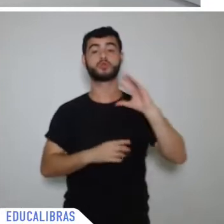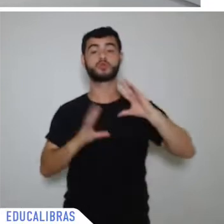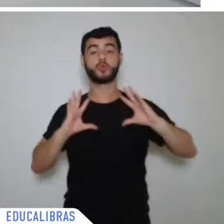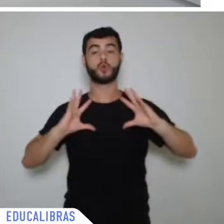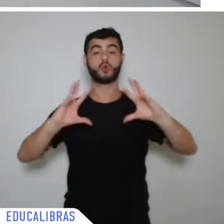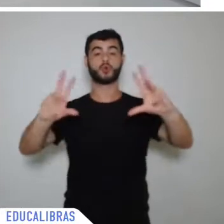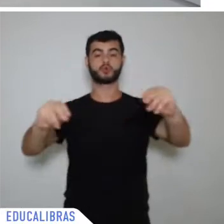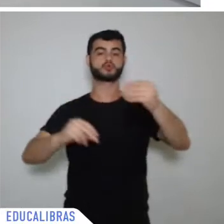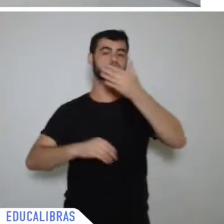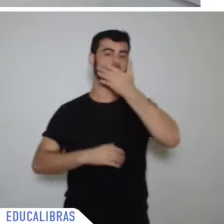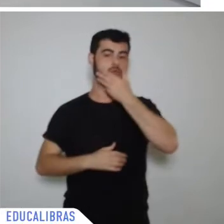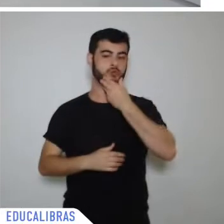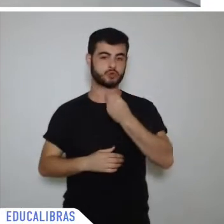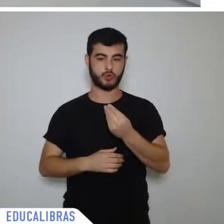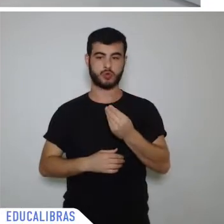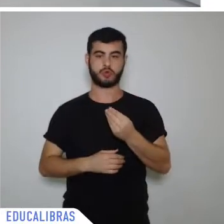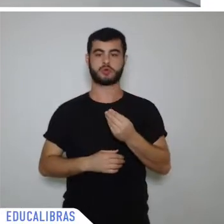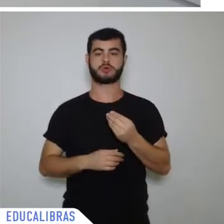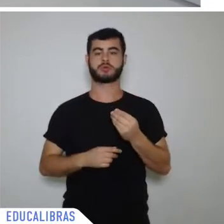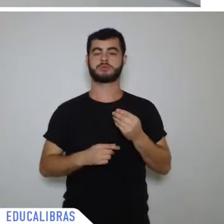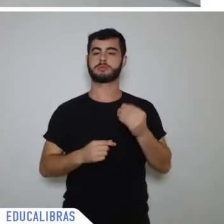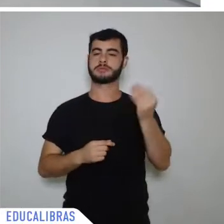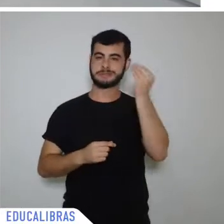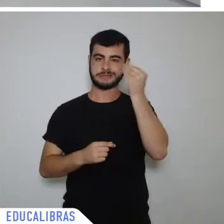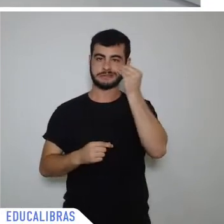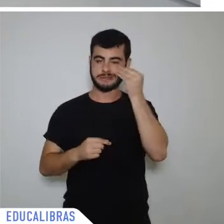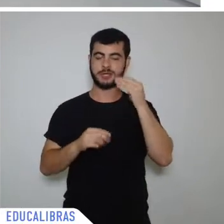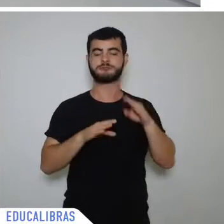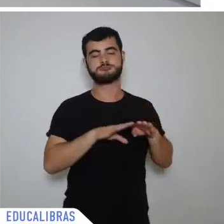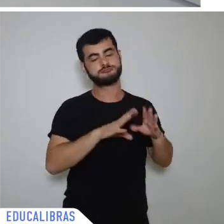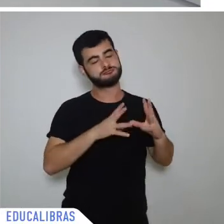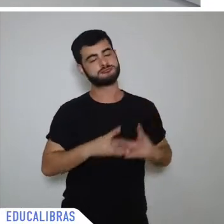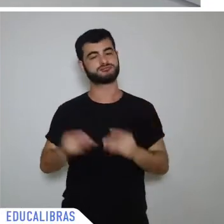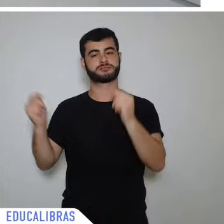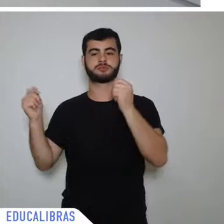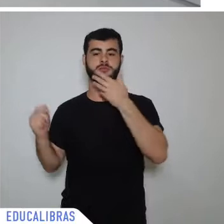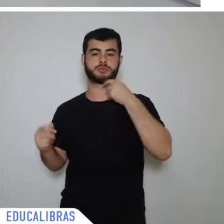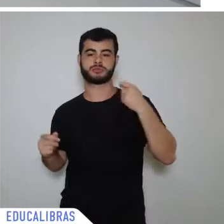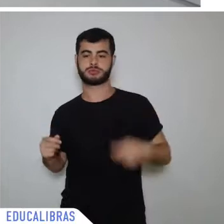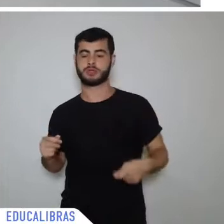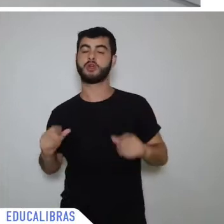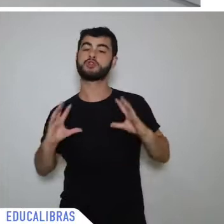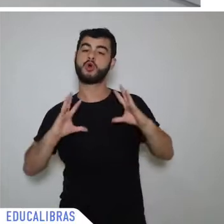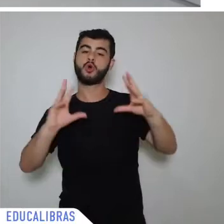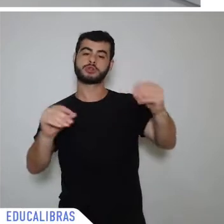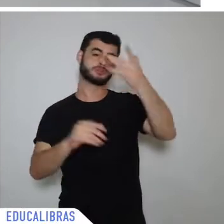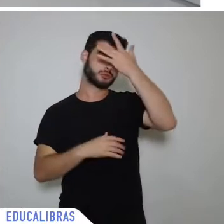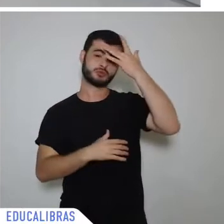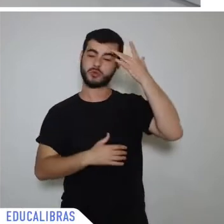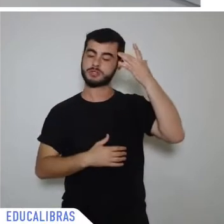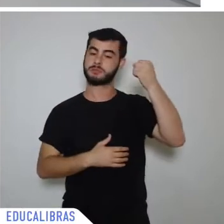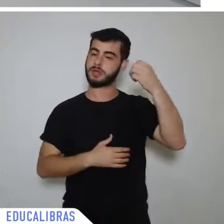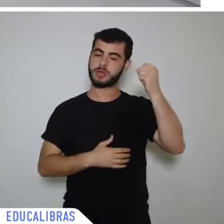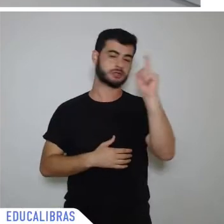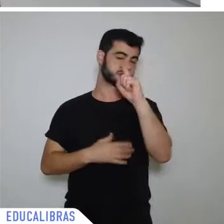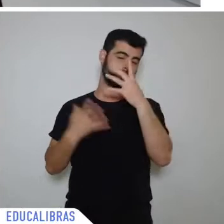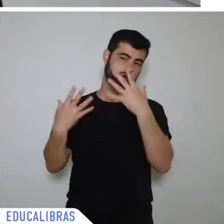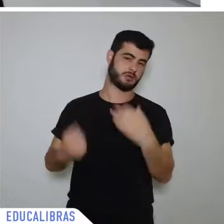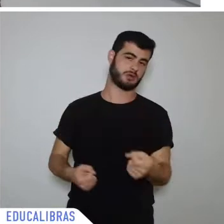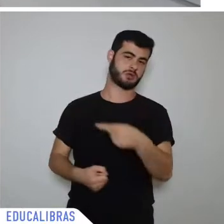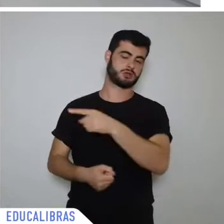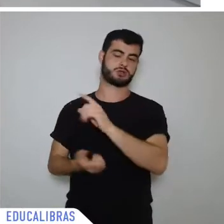scenario, I will try to find all men who do